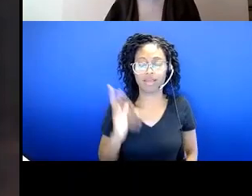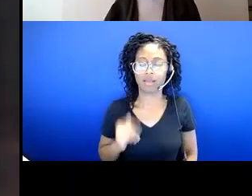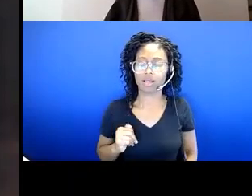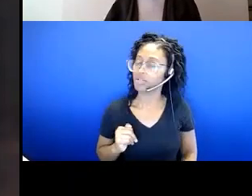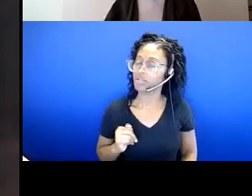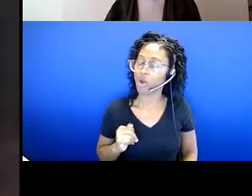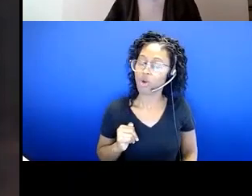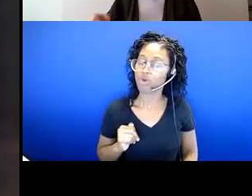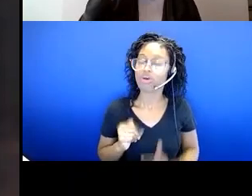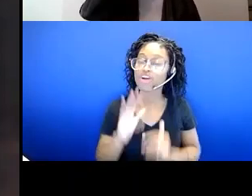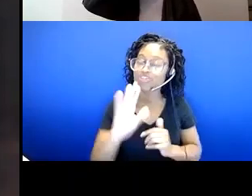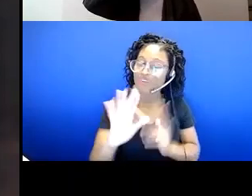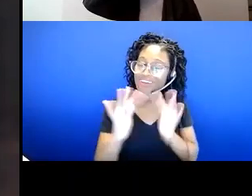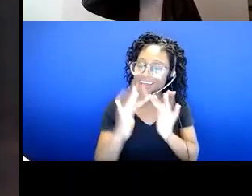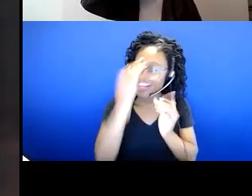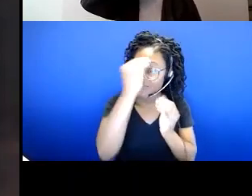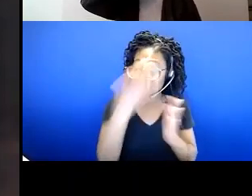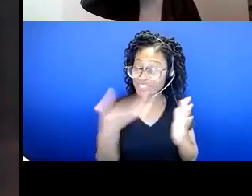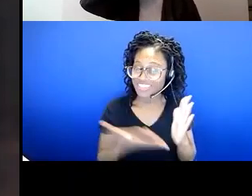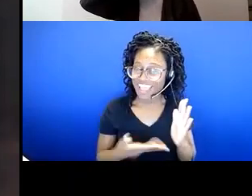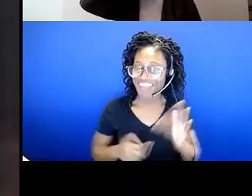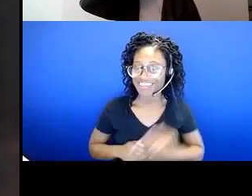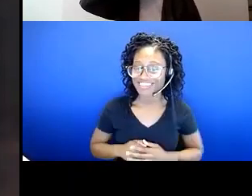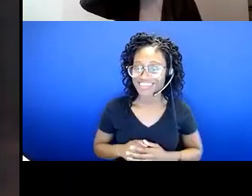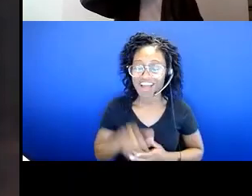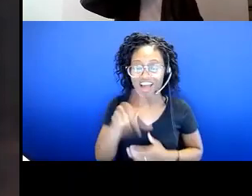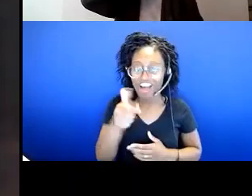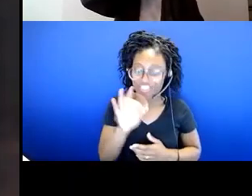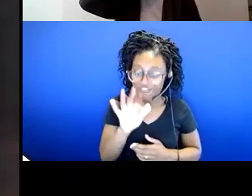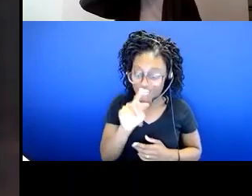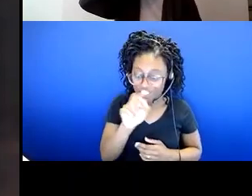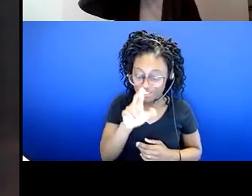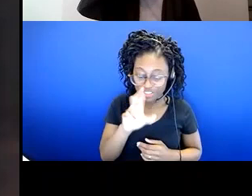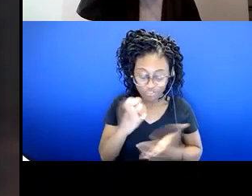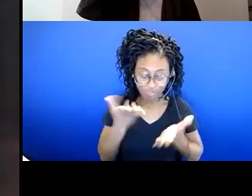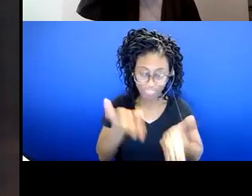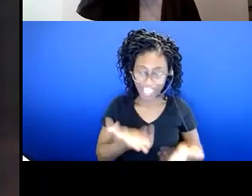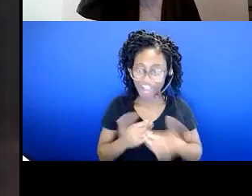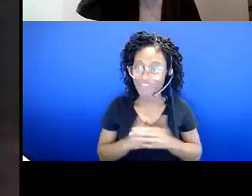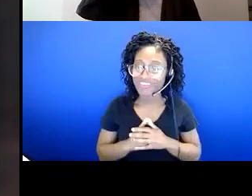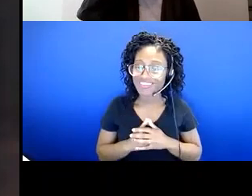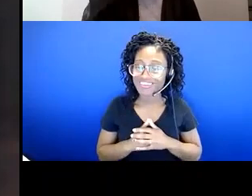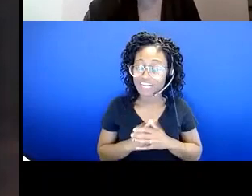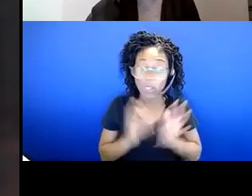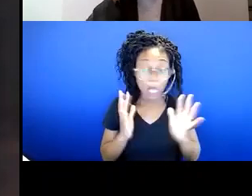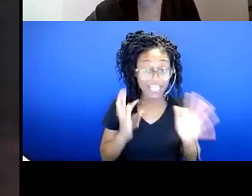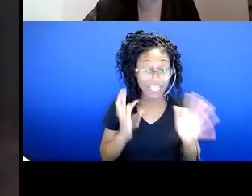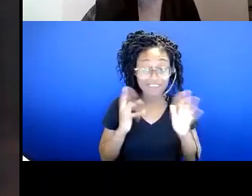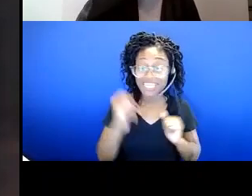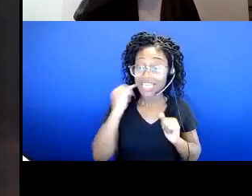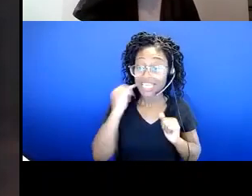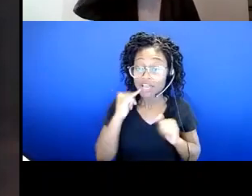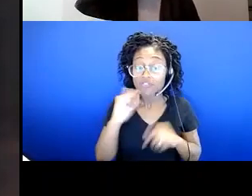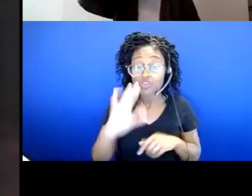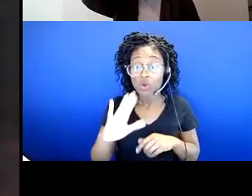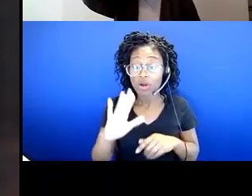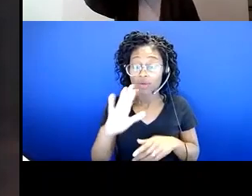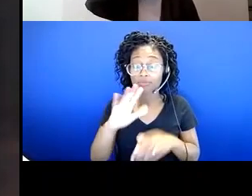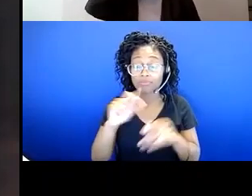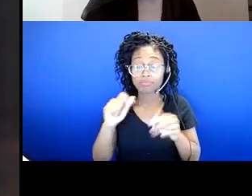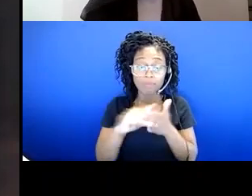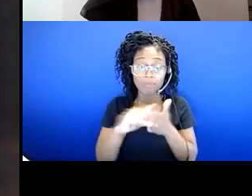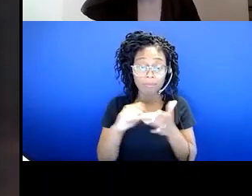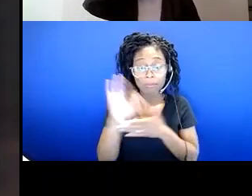you, and other features will remain as long as there's user demand. We don't expect to take it down. We'll be hosting